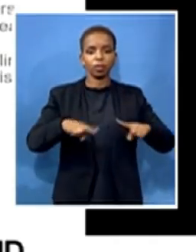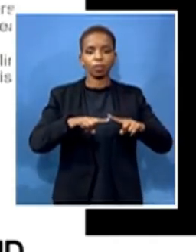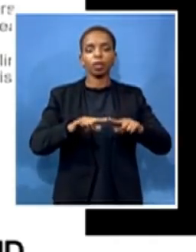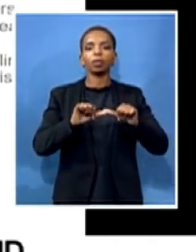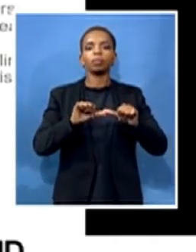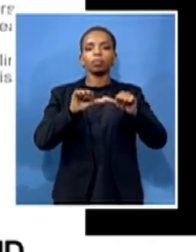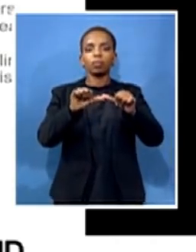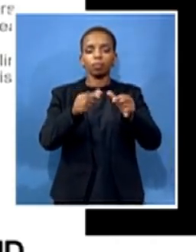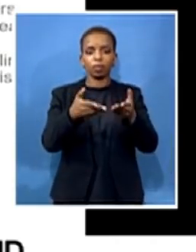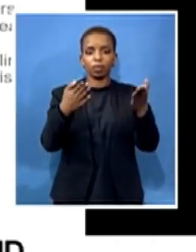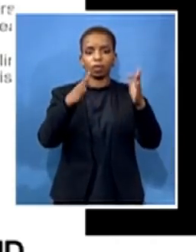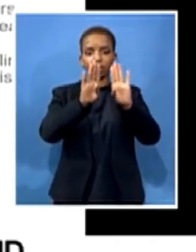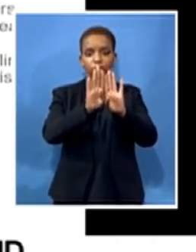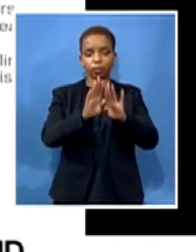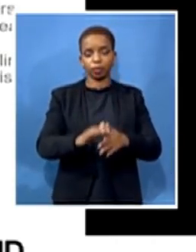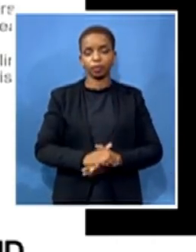The